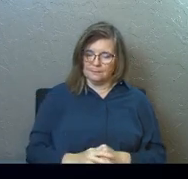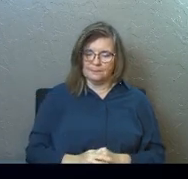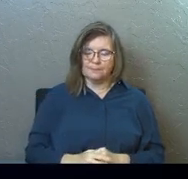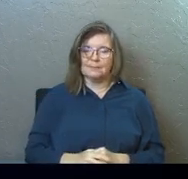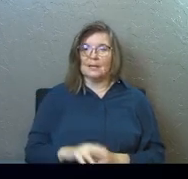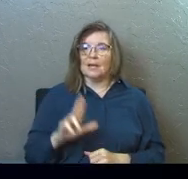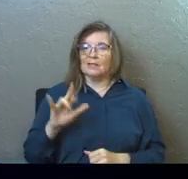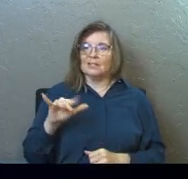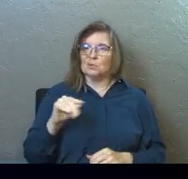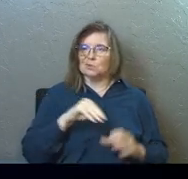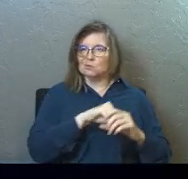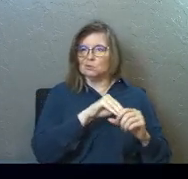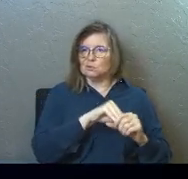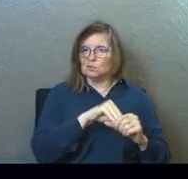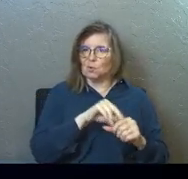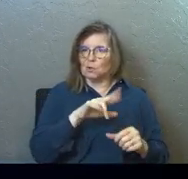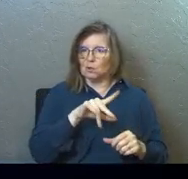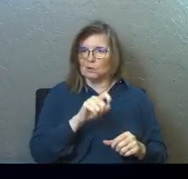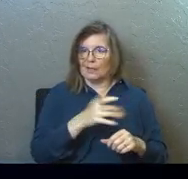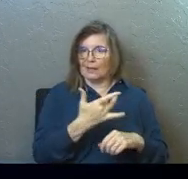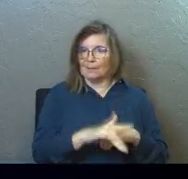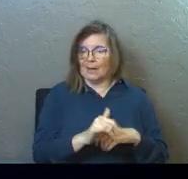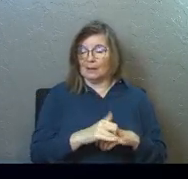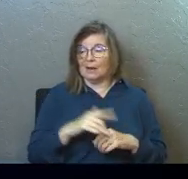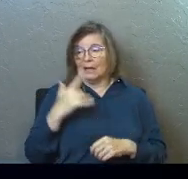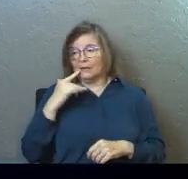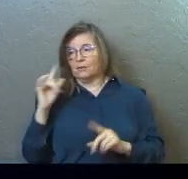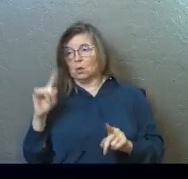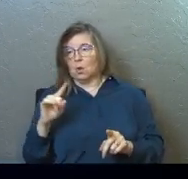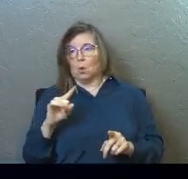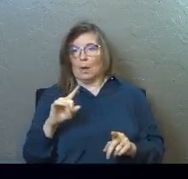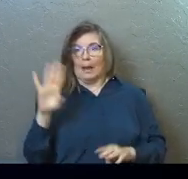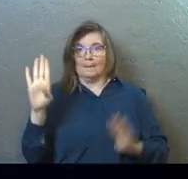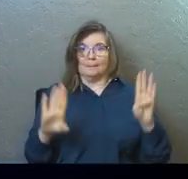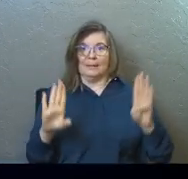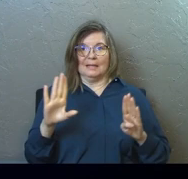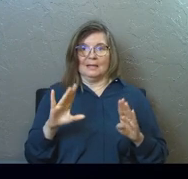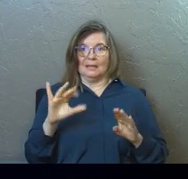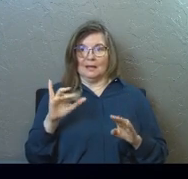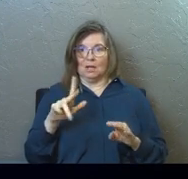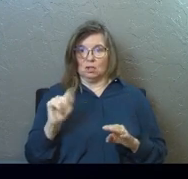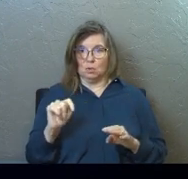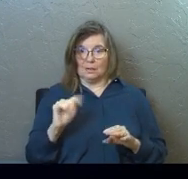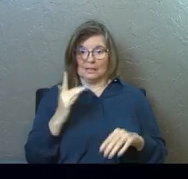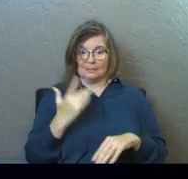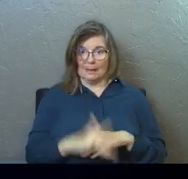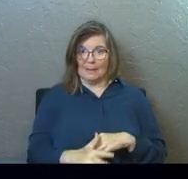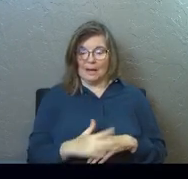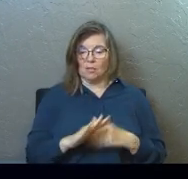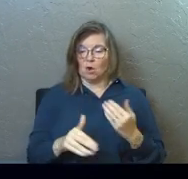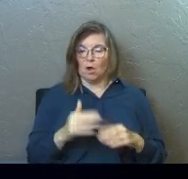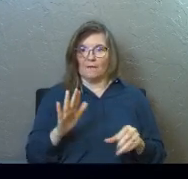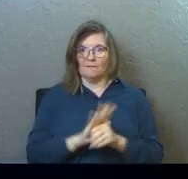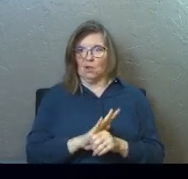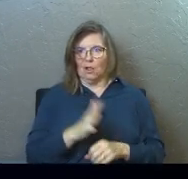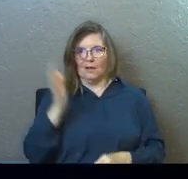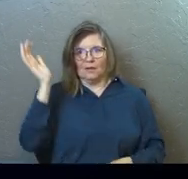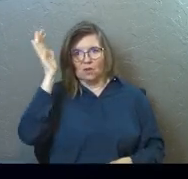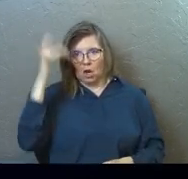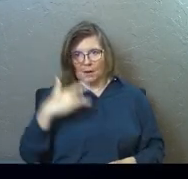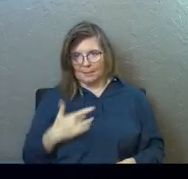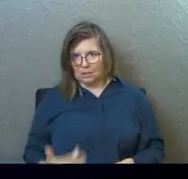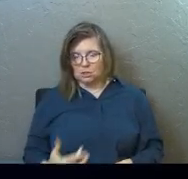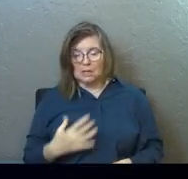storage units and they get abandoned. And I guess in California, you can go and you can bid on a storage unit that's been abandoned, right? And they're all full of